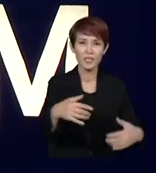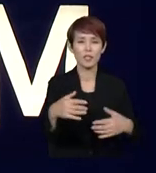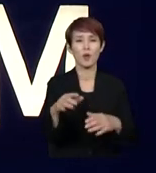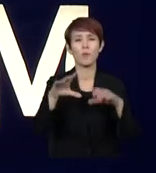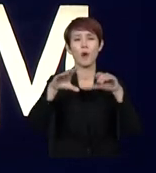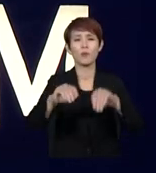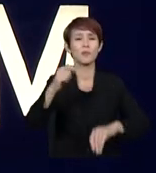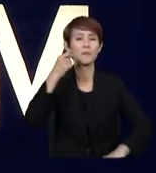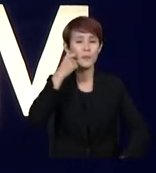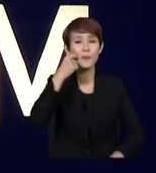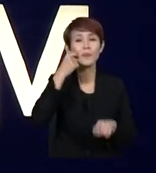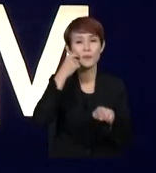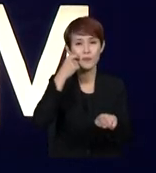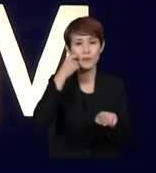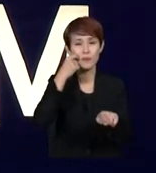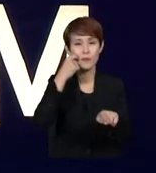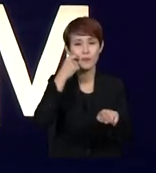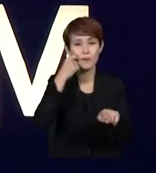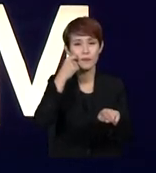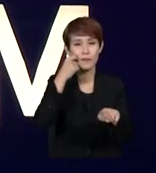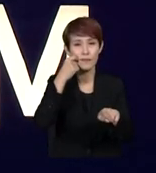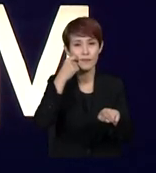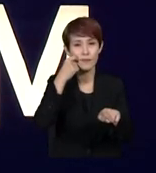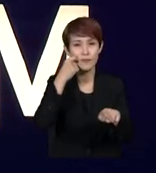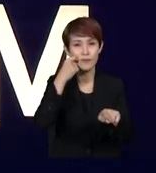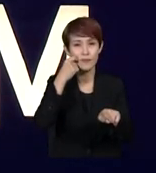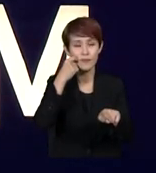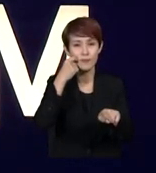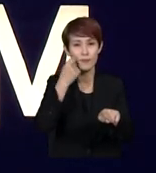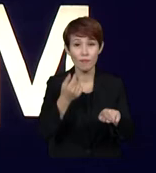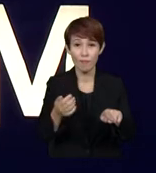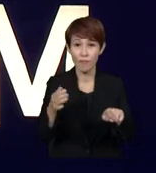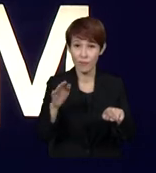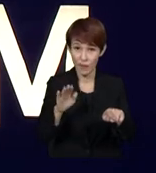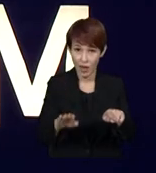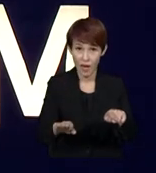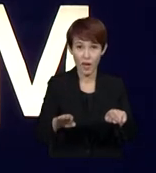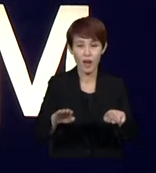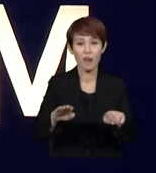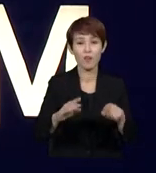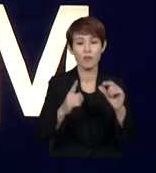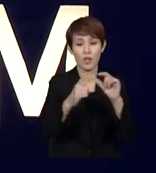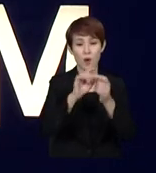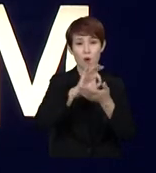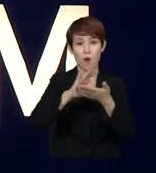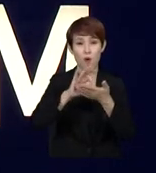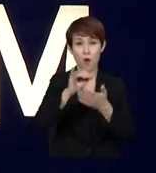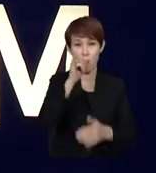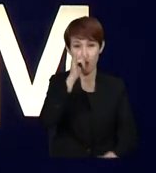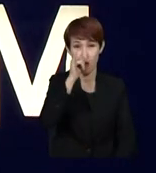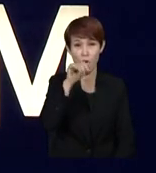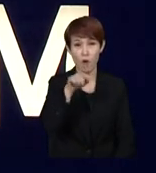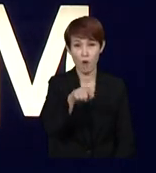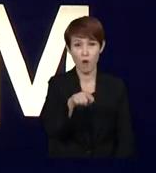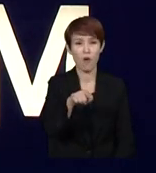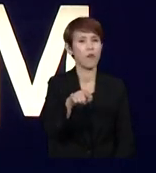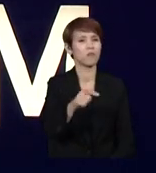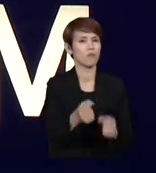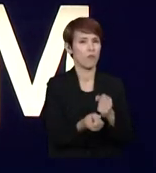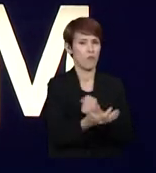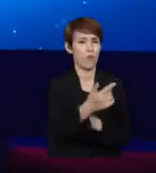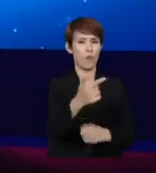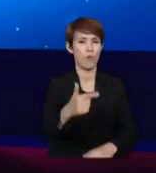has already had pernicious consequences because it has precisely led, if you like, more